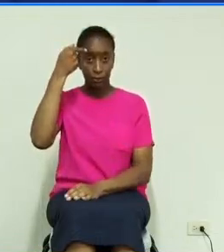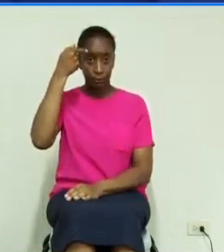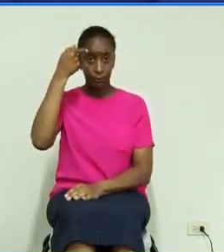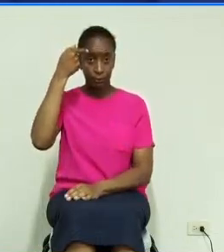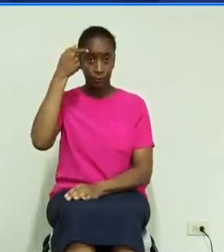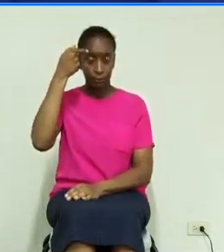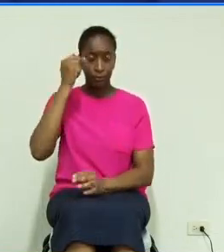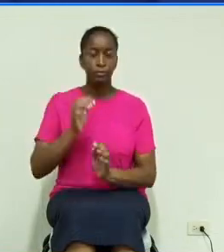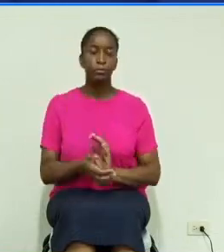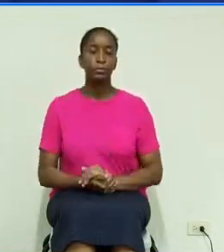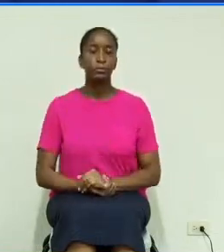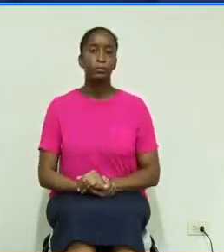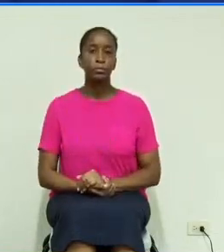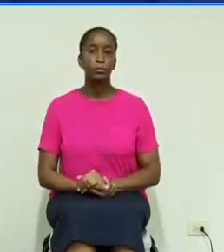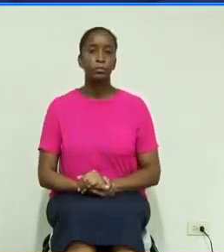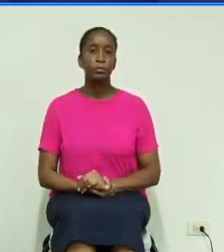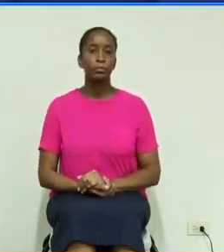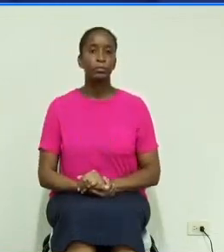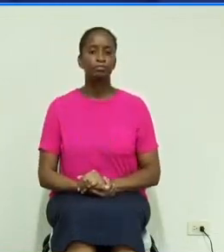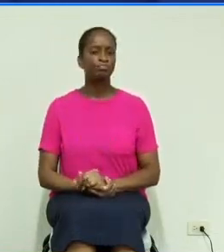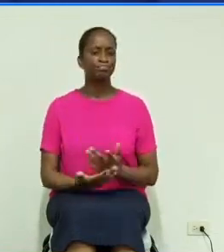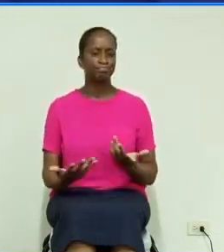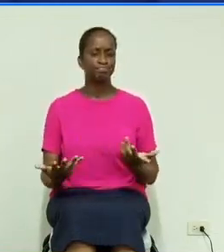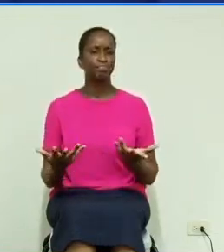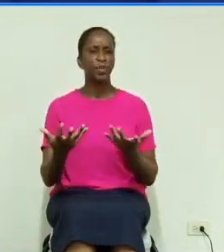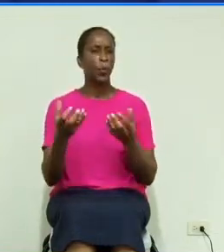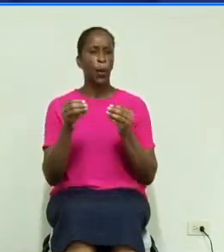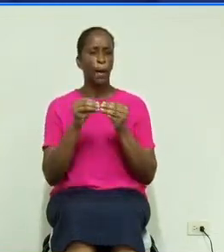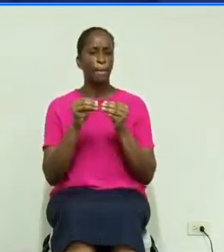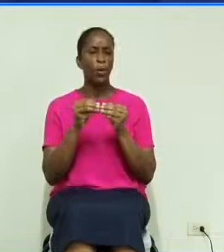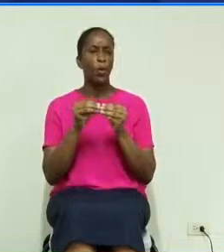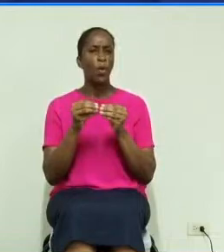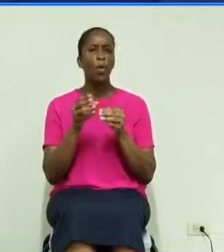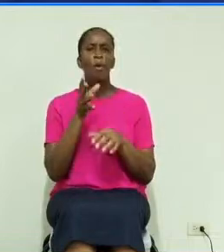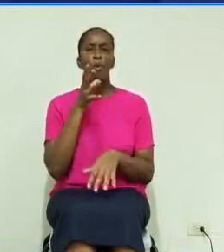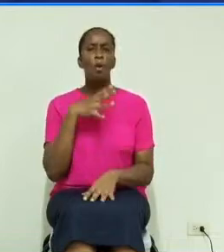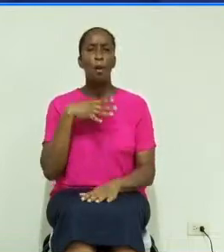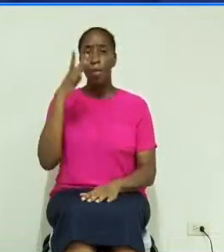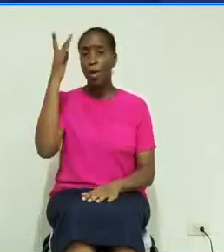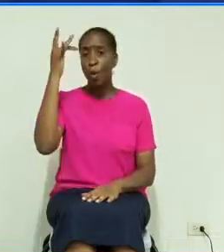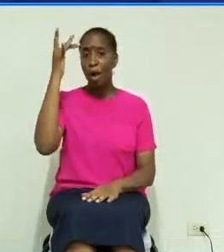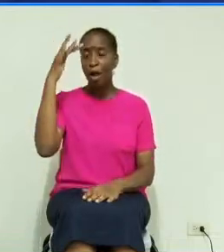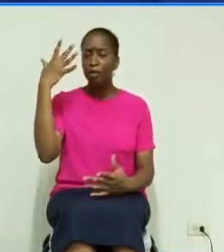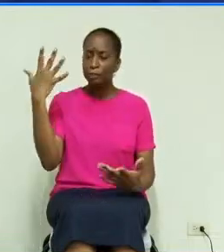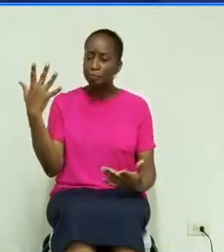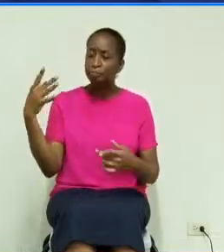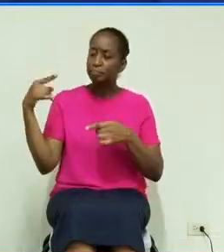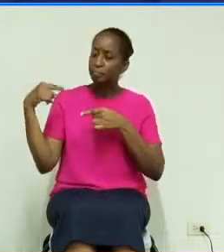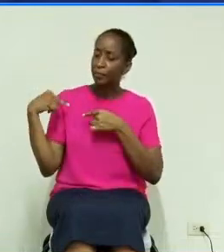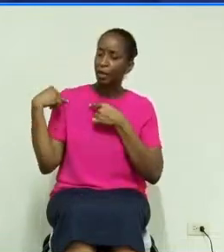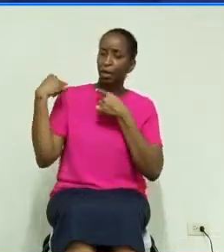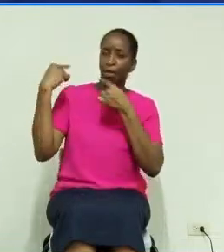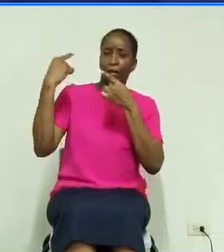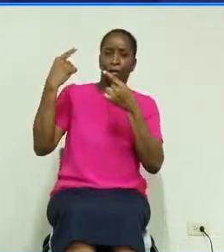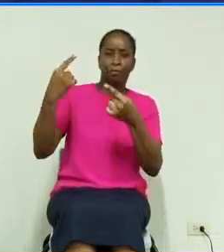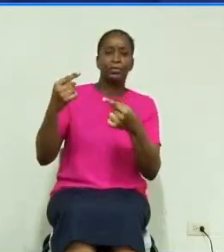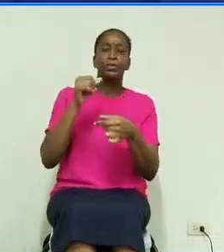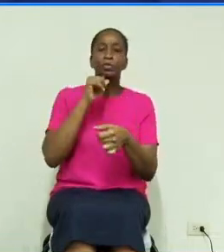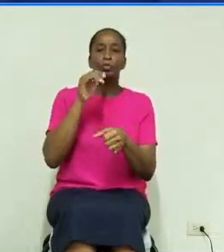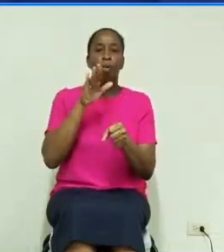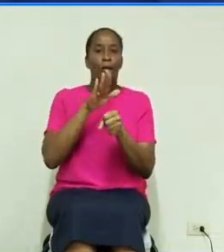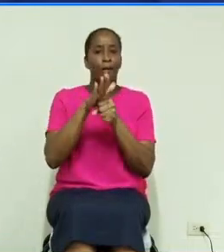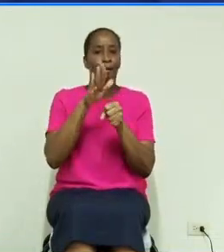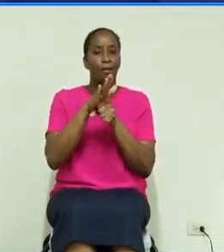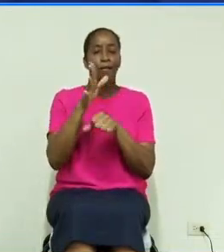saying this sake. This is against the background that there has been consistent underrepresentation of women in